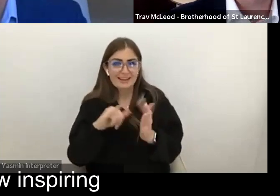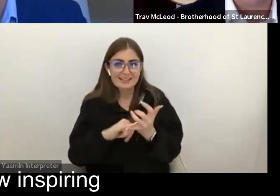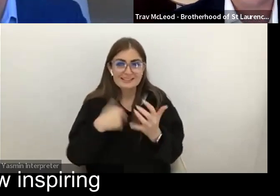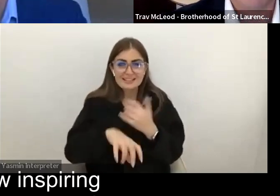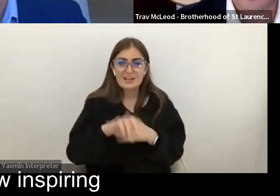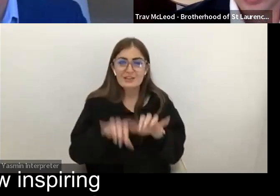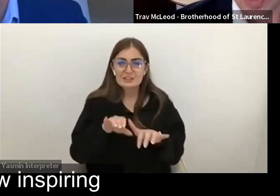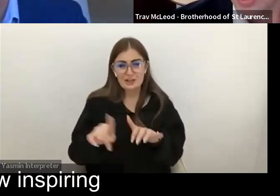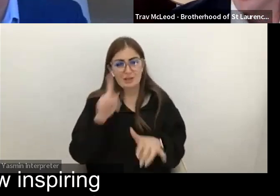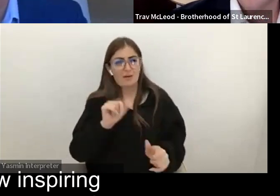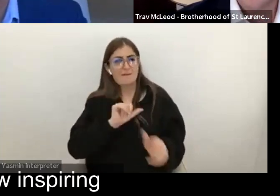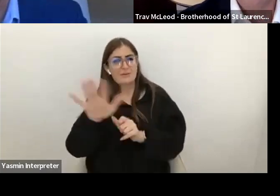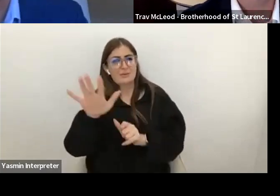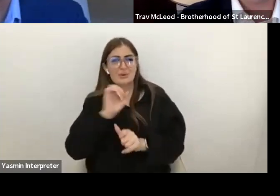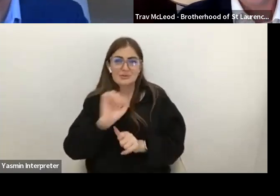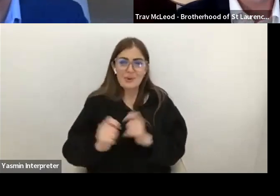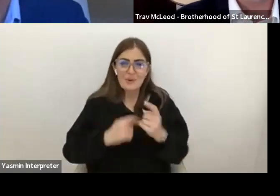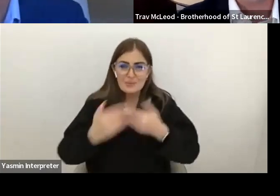how inspiring she found your remarks.